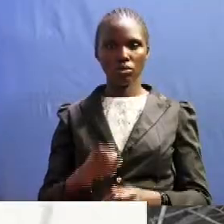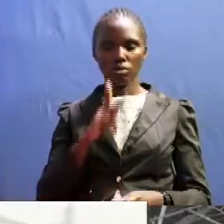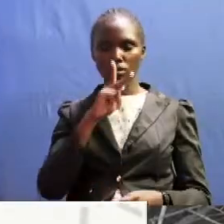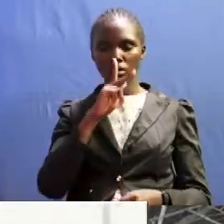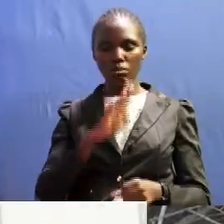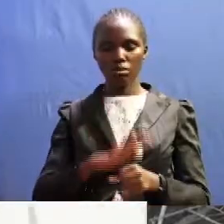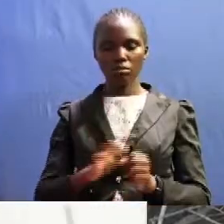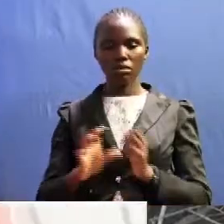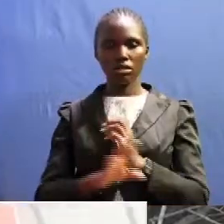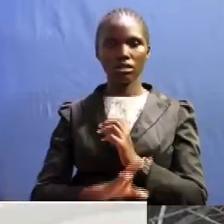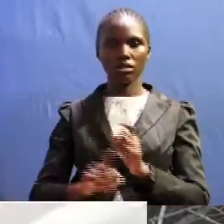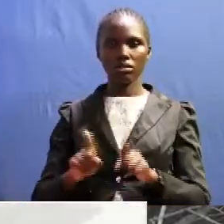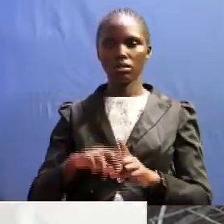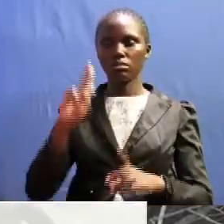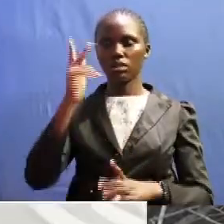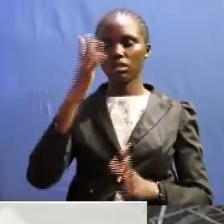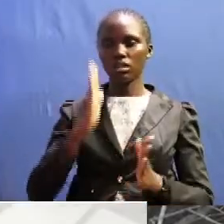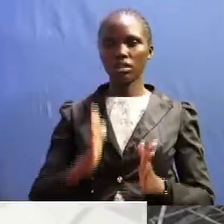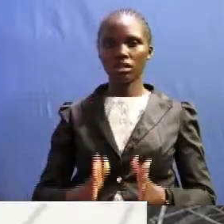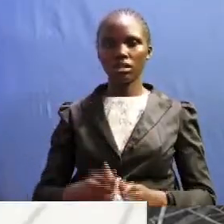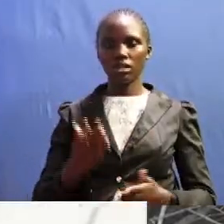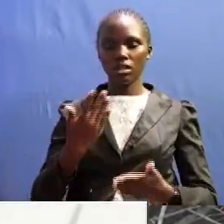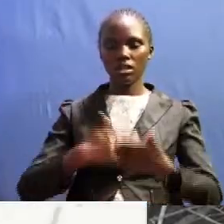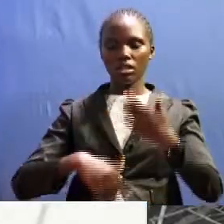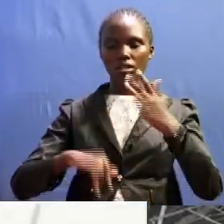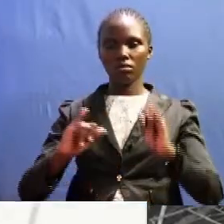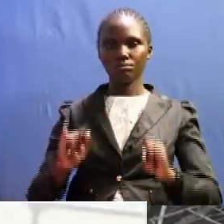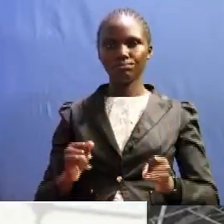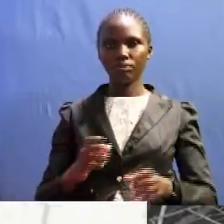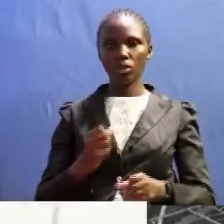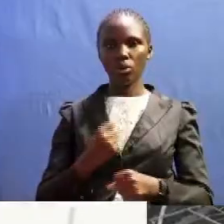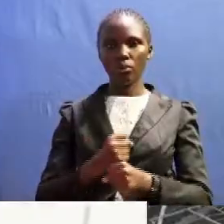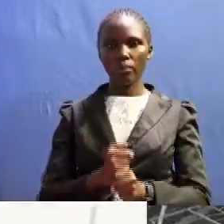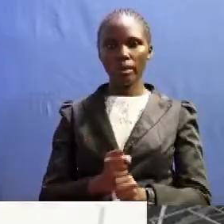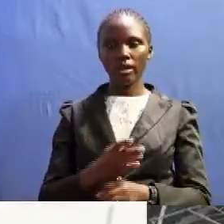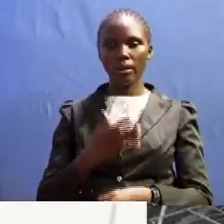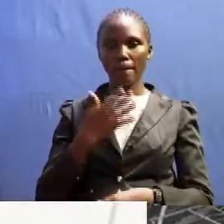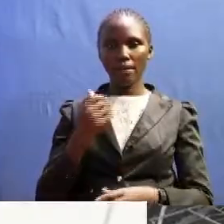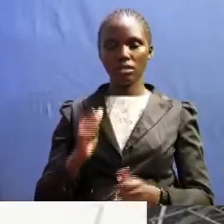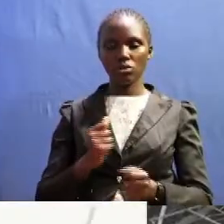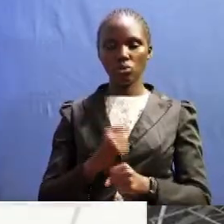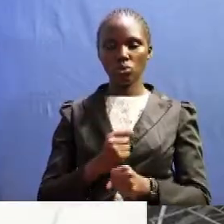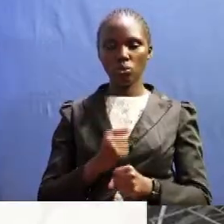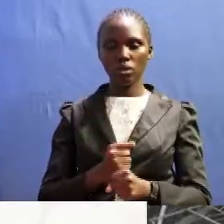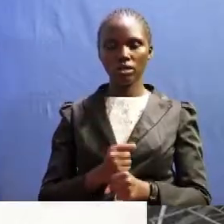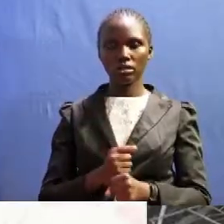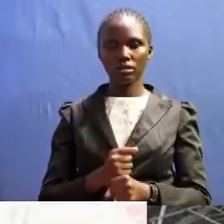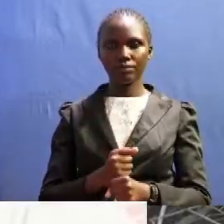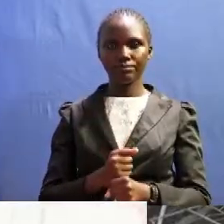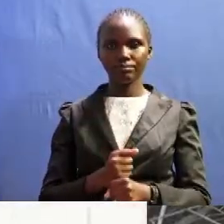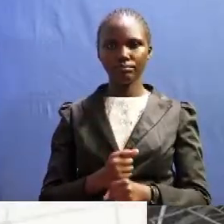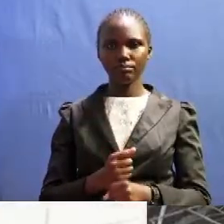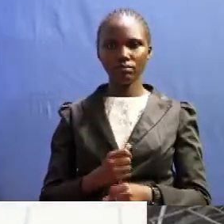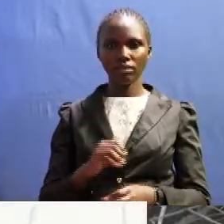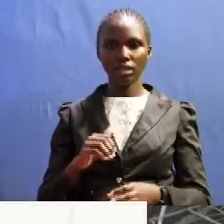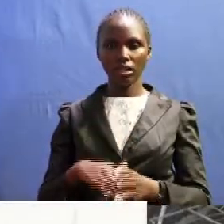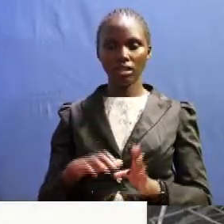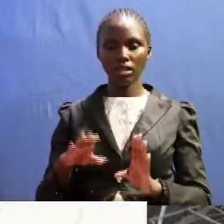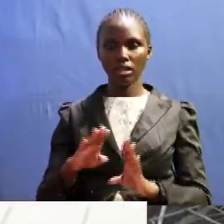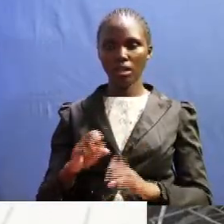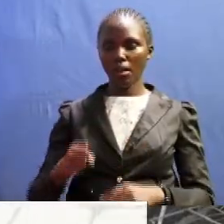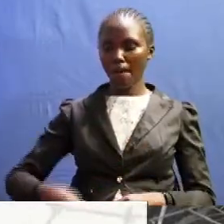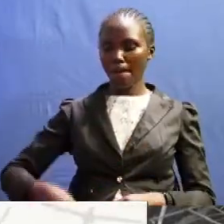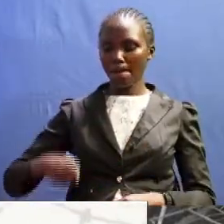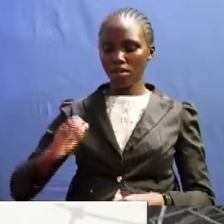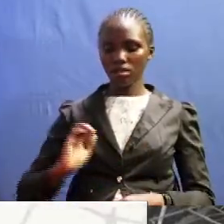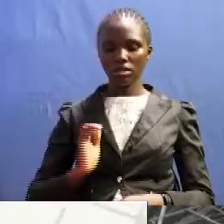the country and Kenyans that the university model is working and it is in positive trajectory. Hata katika budget hii yote